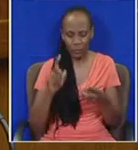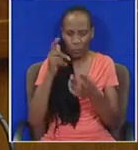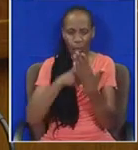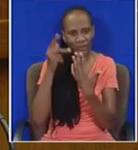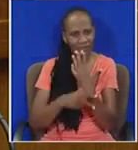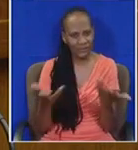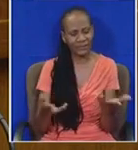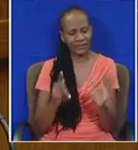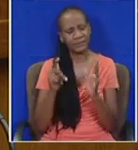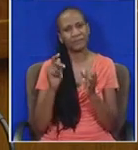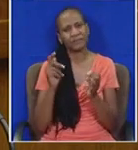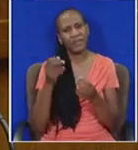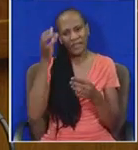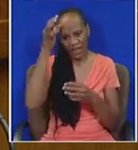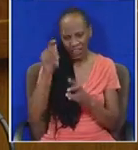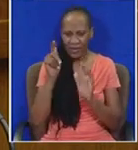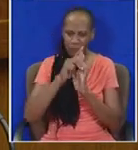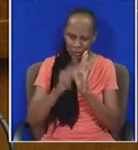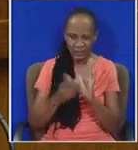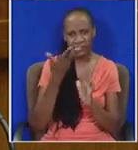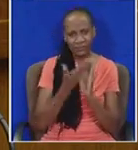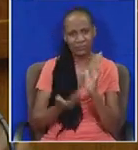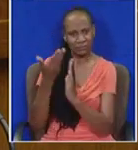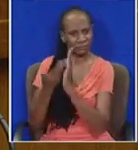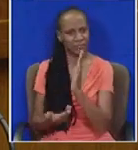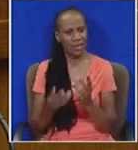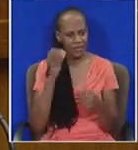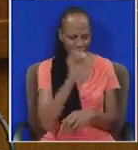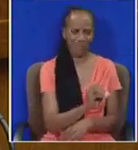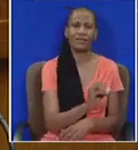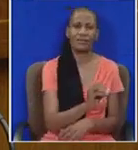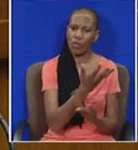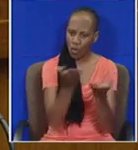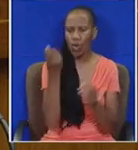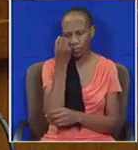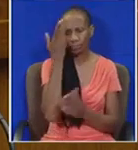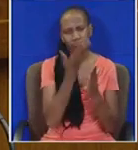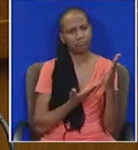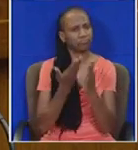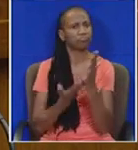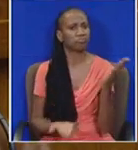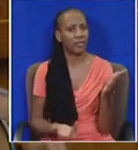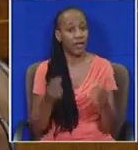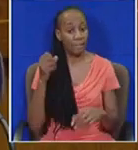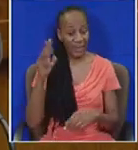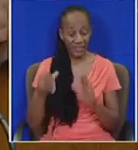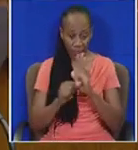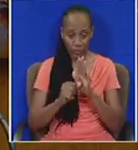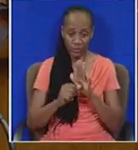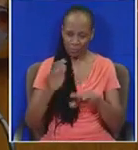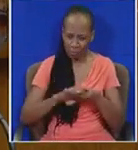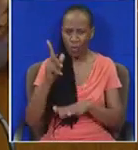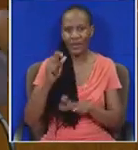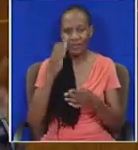and corporate governance are actually in place and understood. Because it is only that trust that will unleash